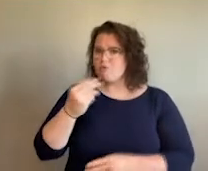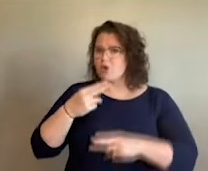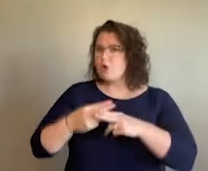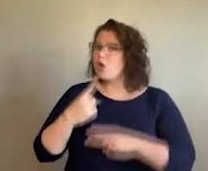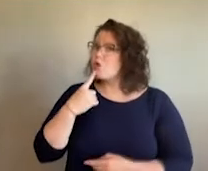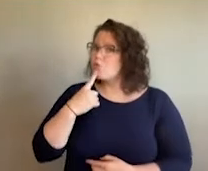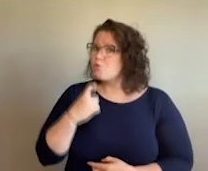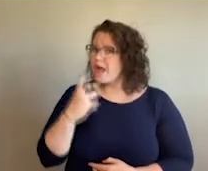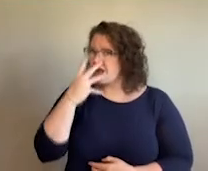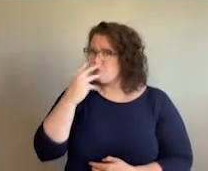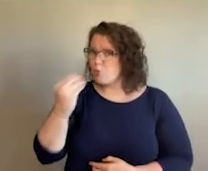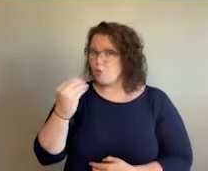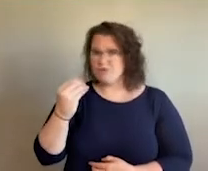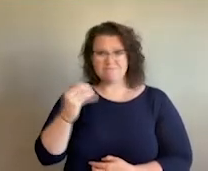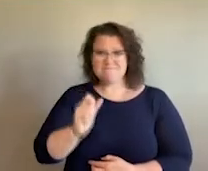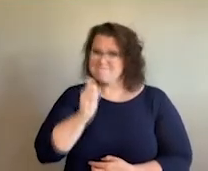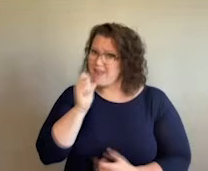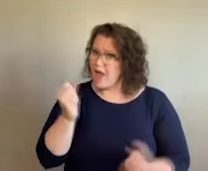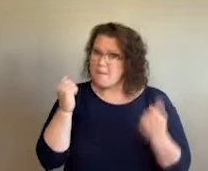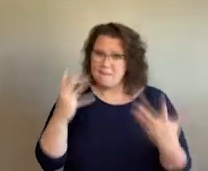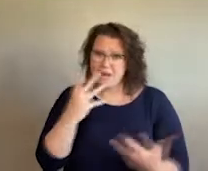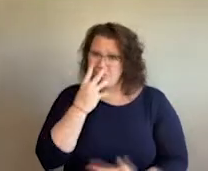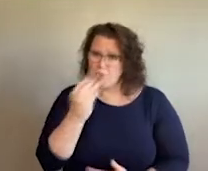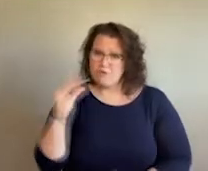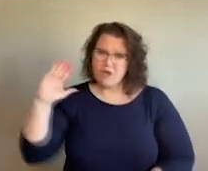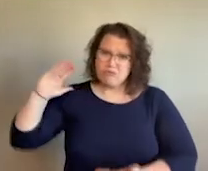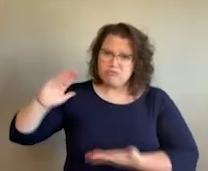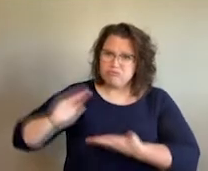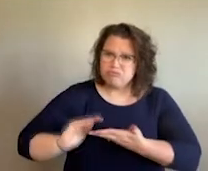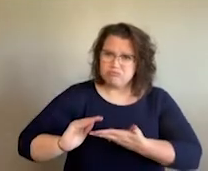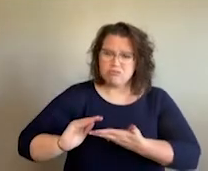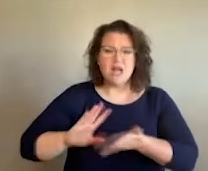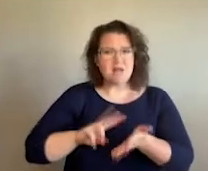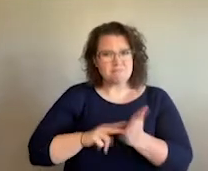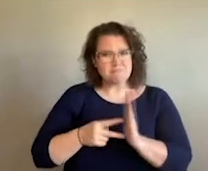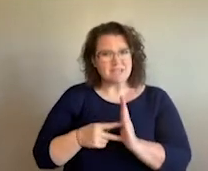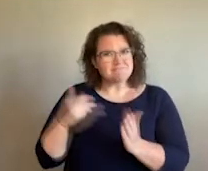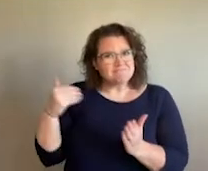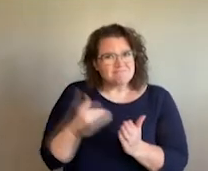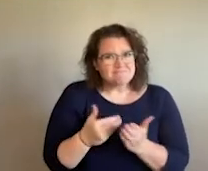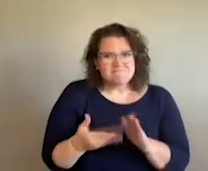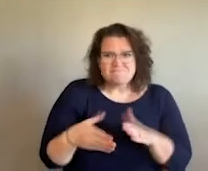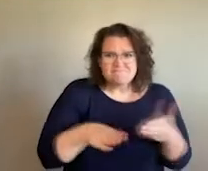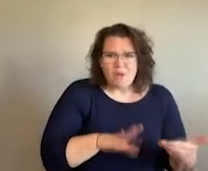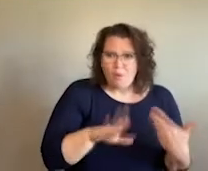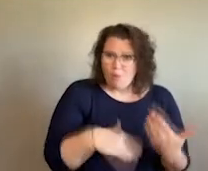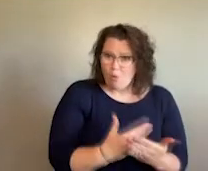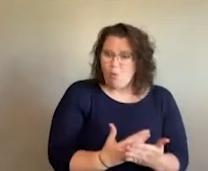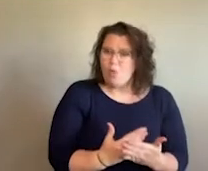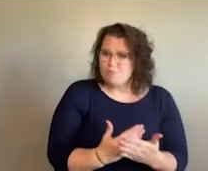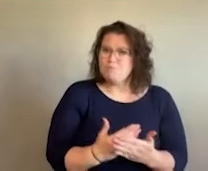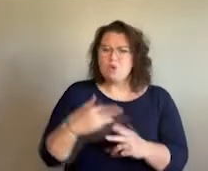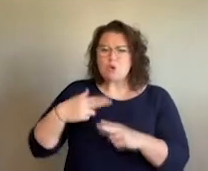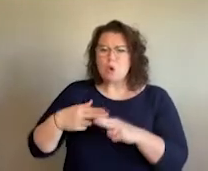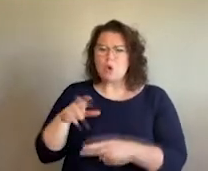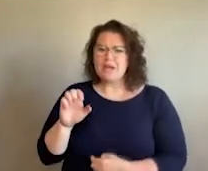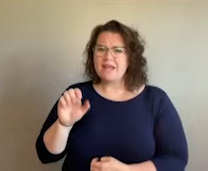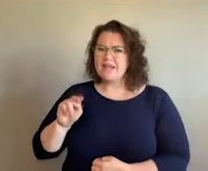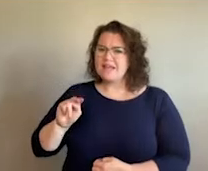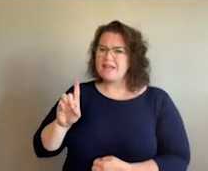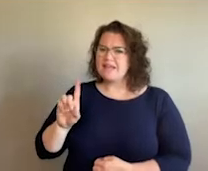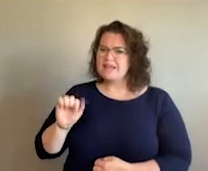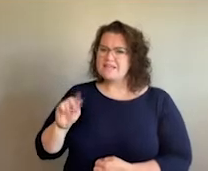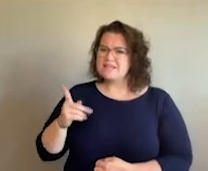there's only about 50 of them left. So we really have to be careful, and we want them to kind of get back up to more